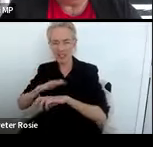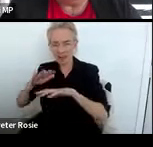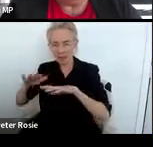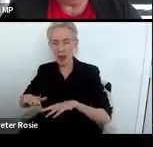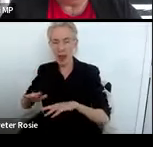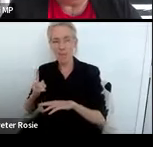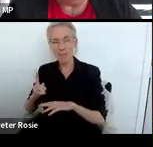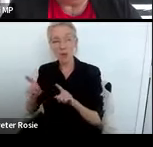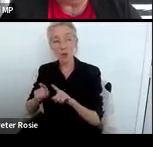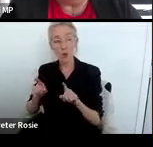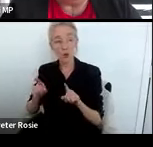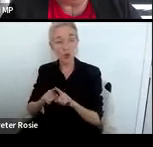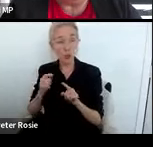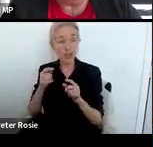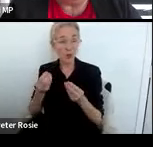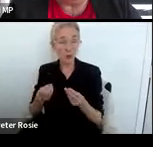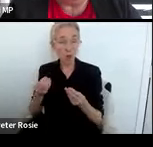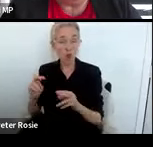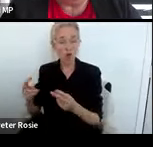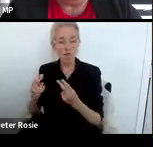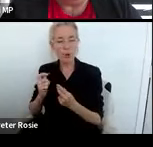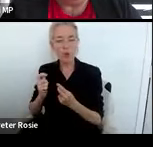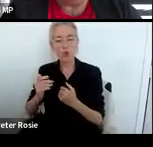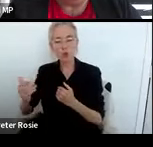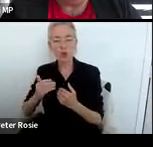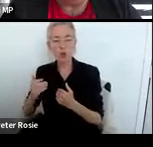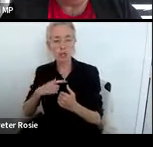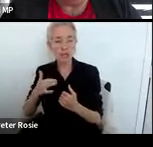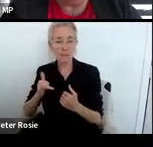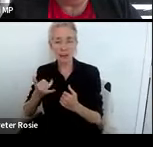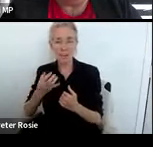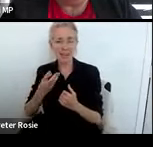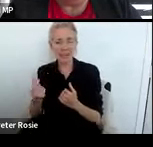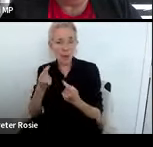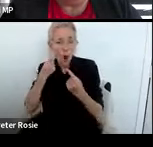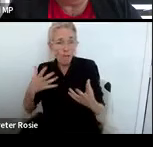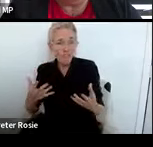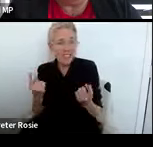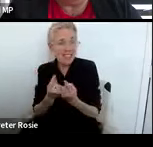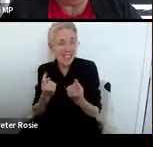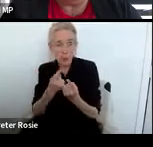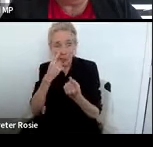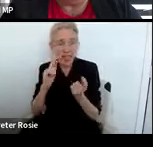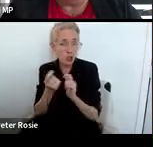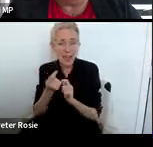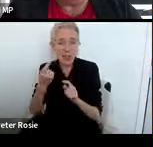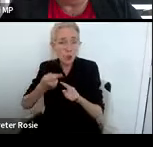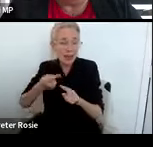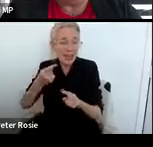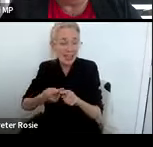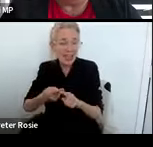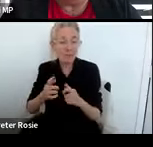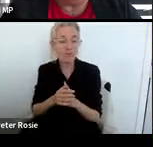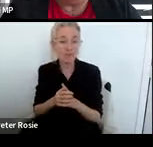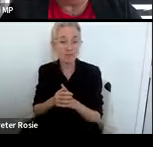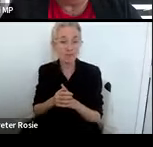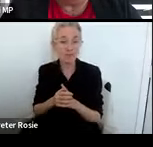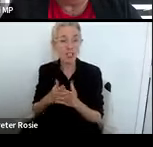very obvious things that need to change, and we simply save wasted energy. So just from that simple practical